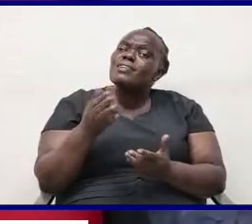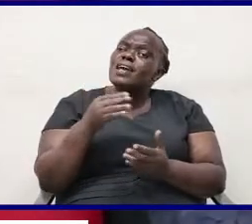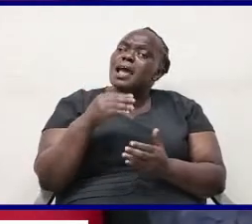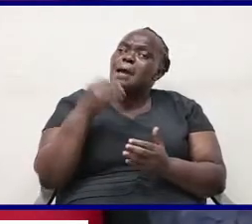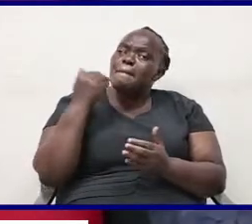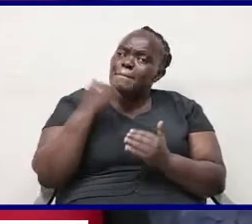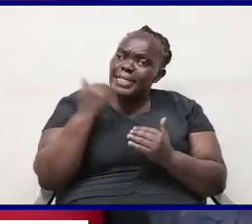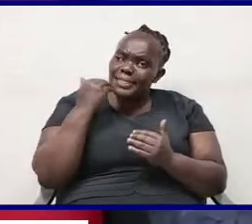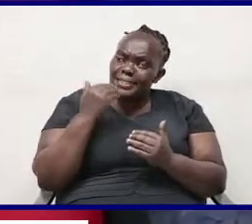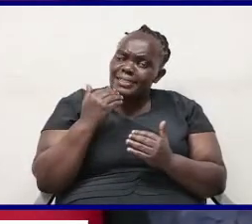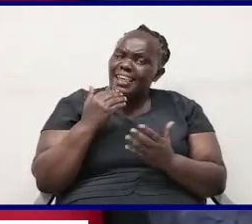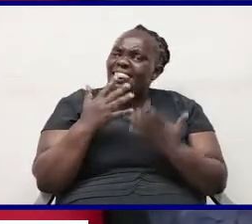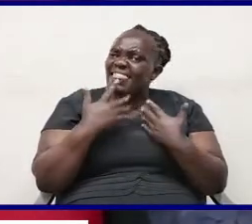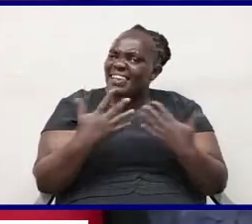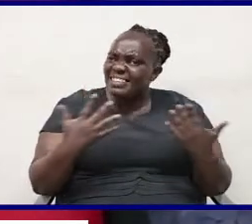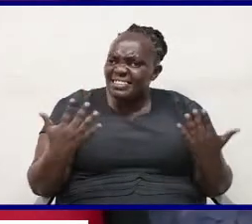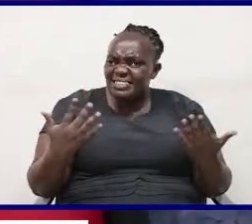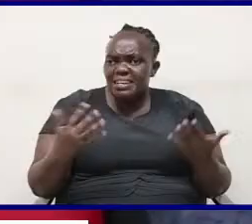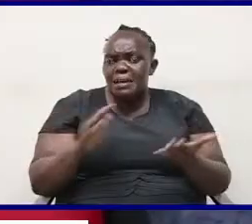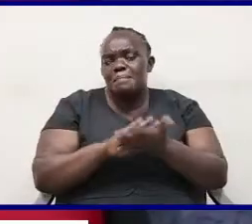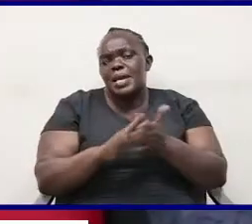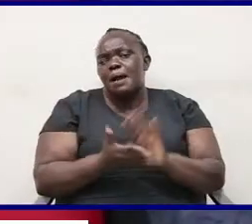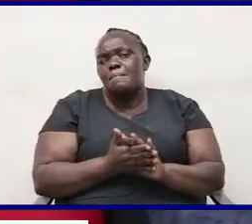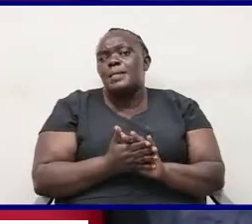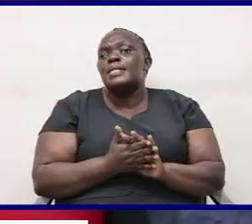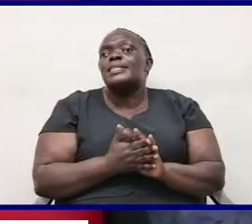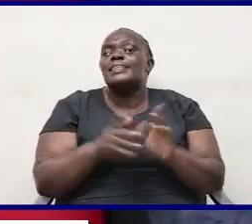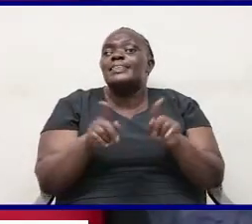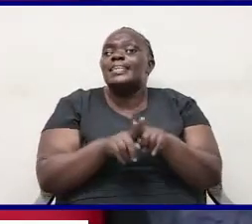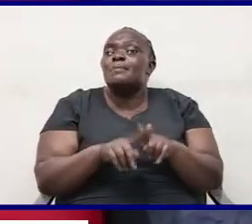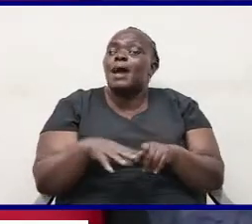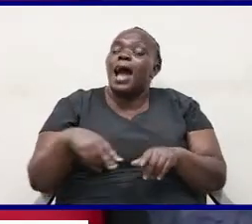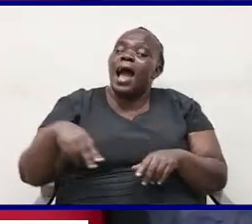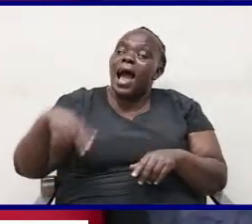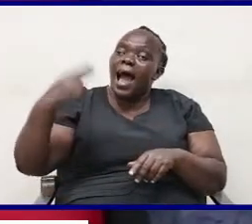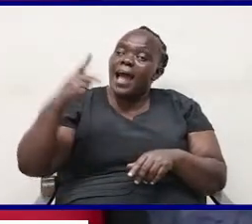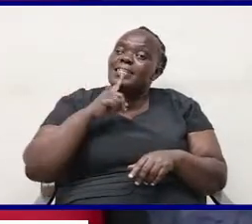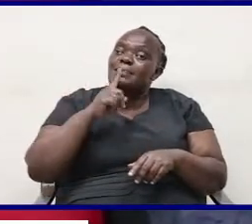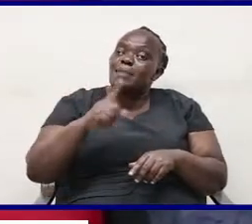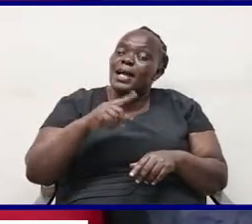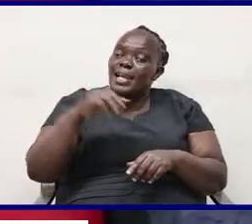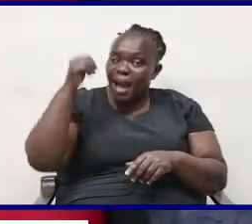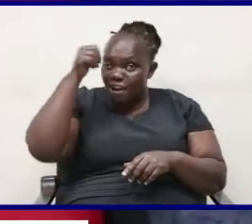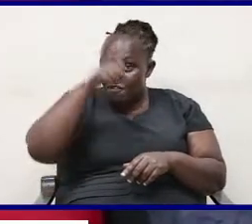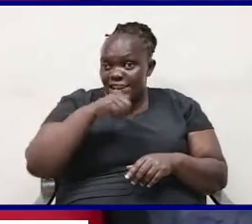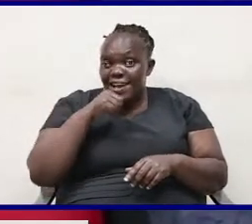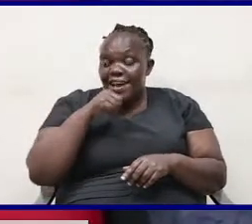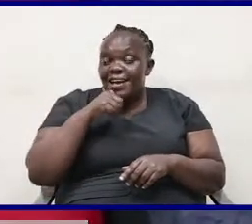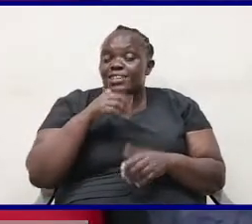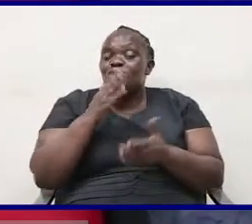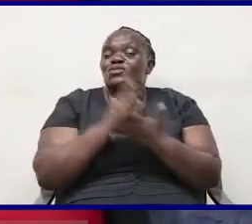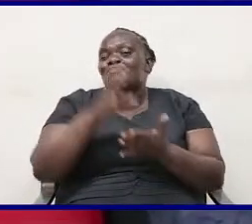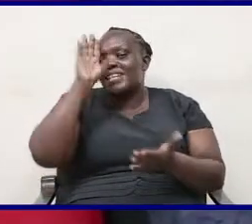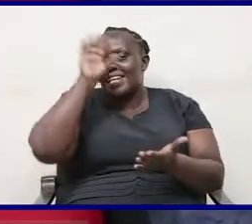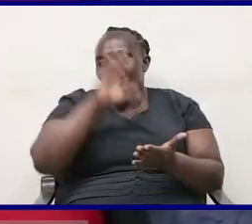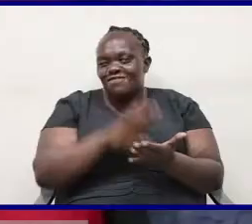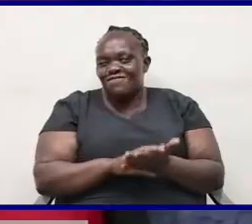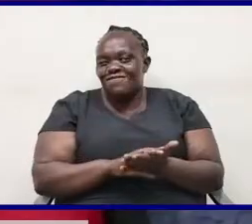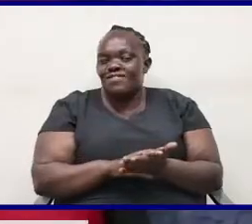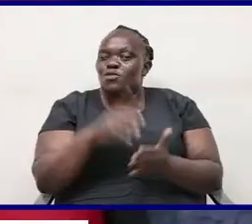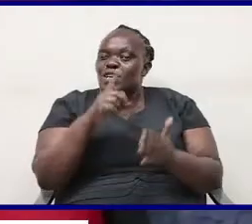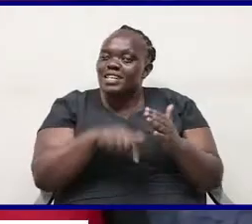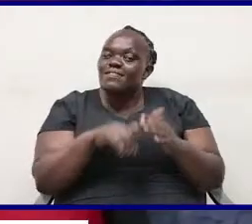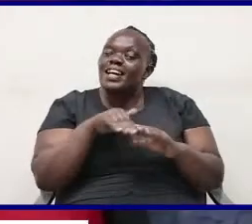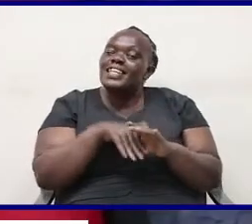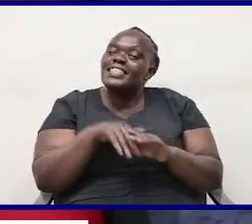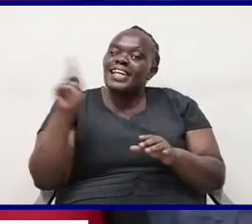meat products, these are things that are now becoming of high demand in the African continent because Africa believes that whatever